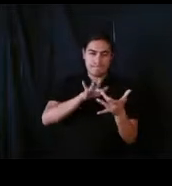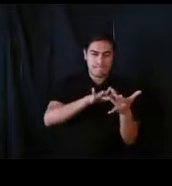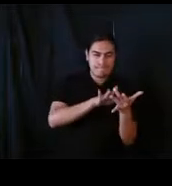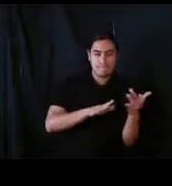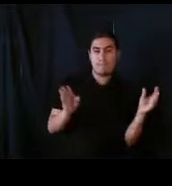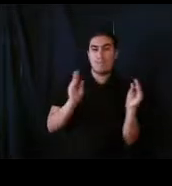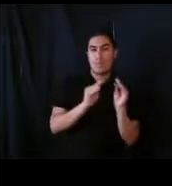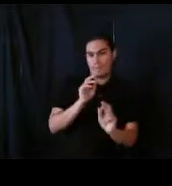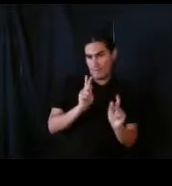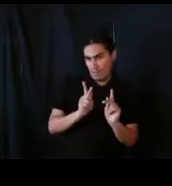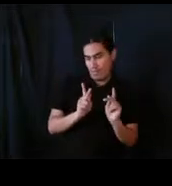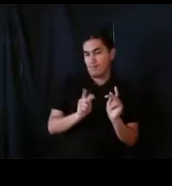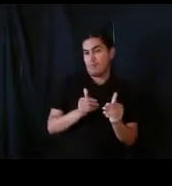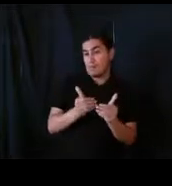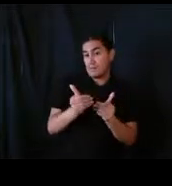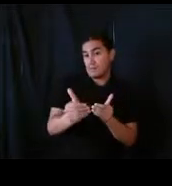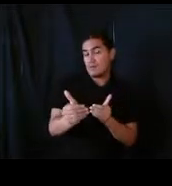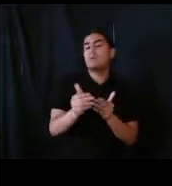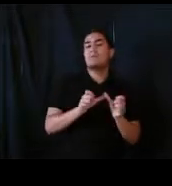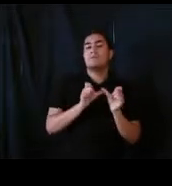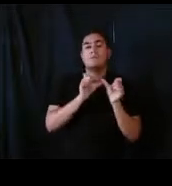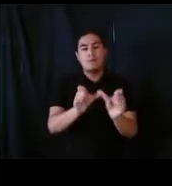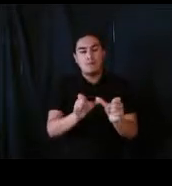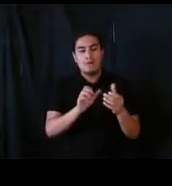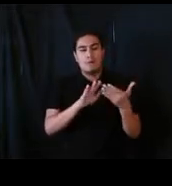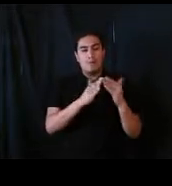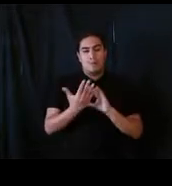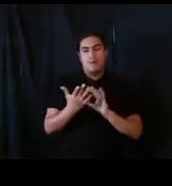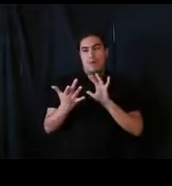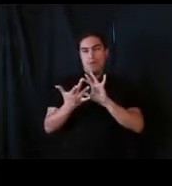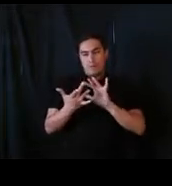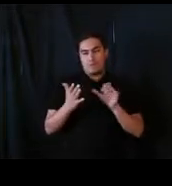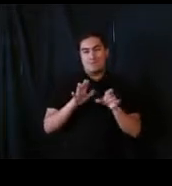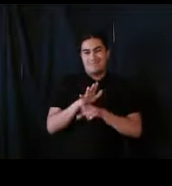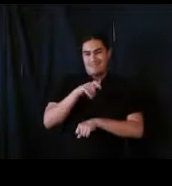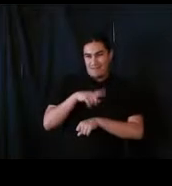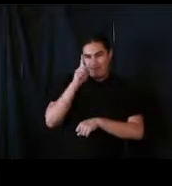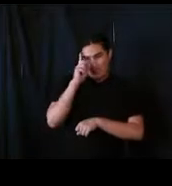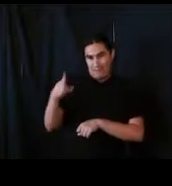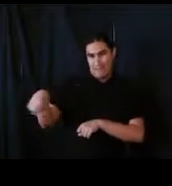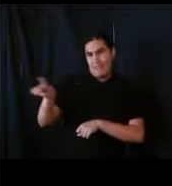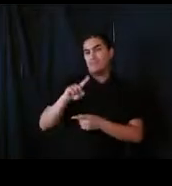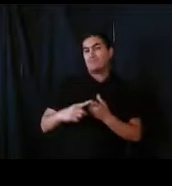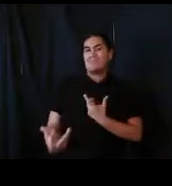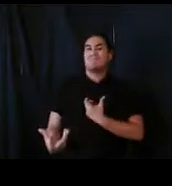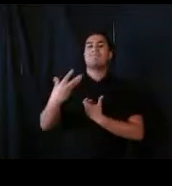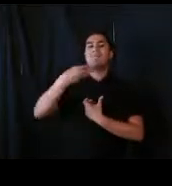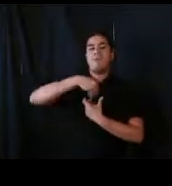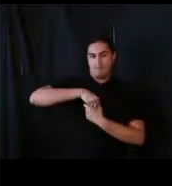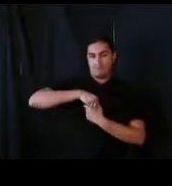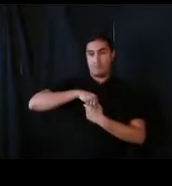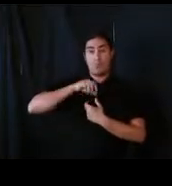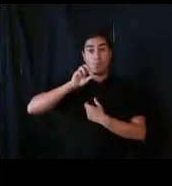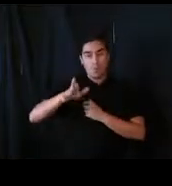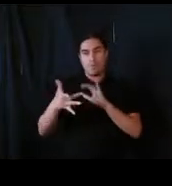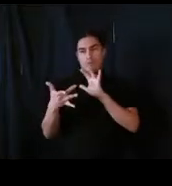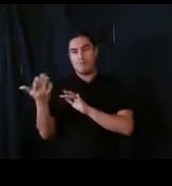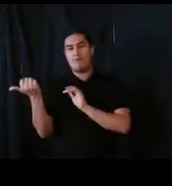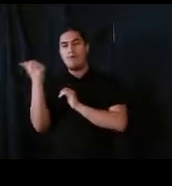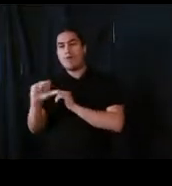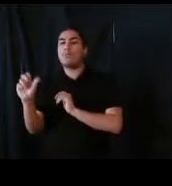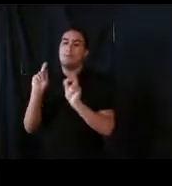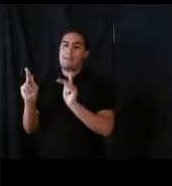include um continued community outreach and give them enough time to be able to to really reach out to folks who didn't have a chance to to